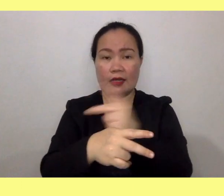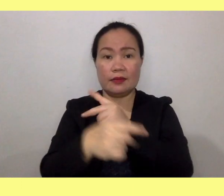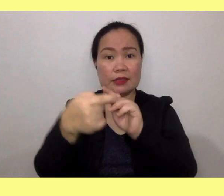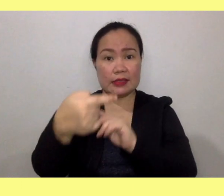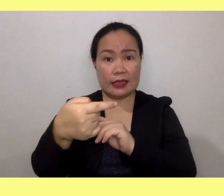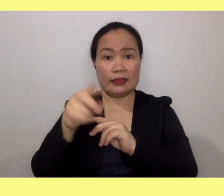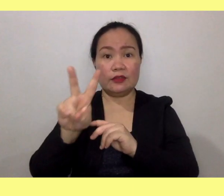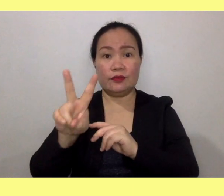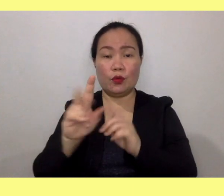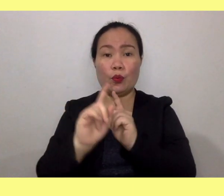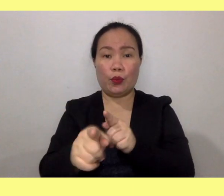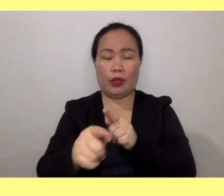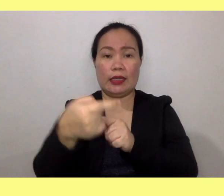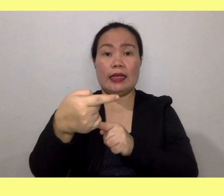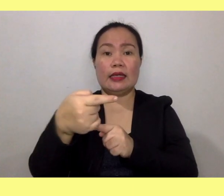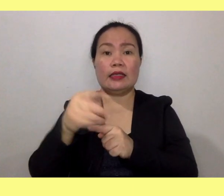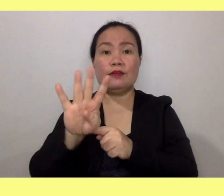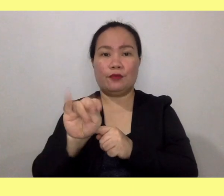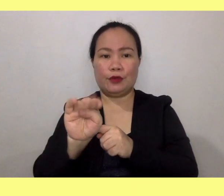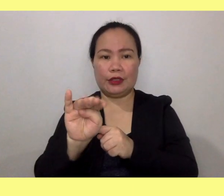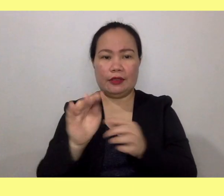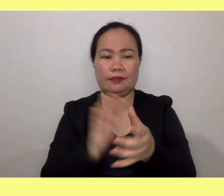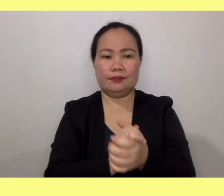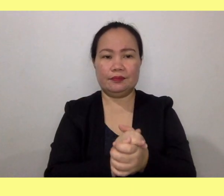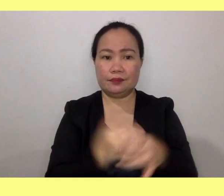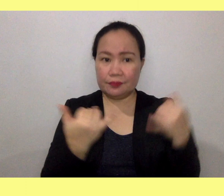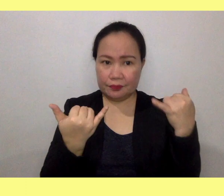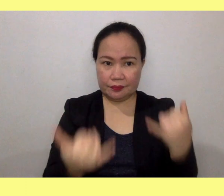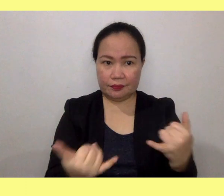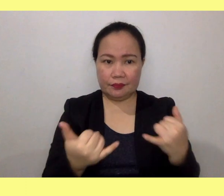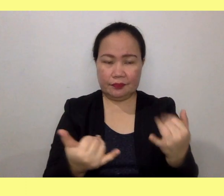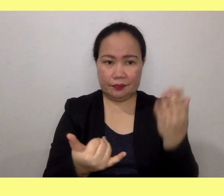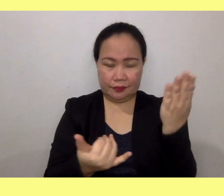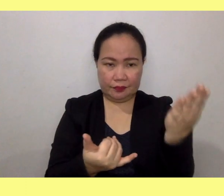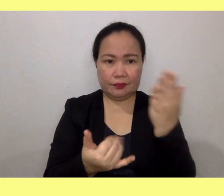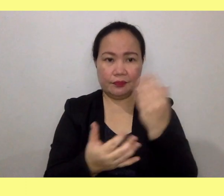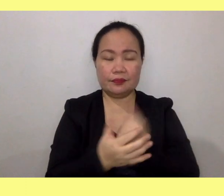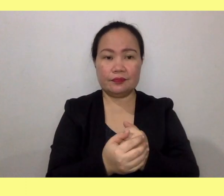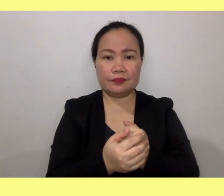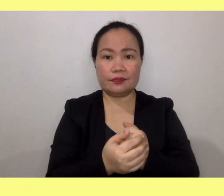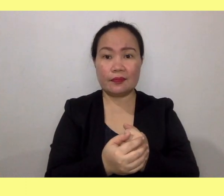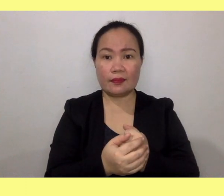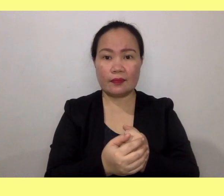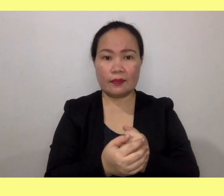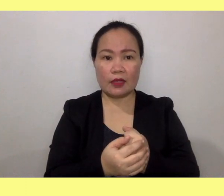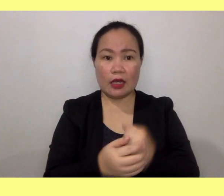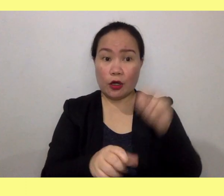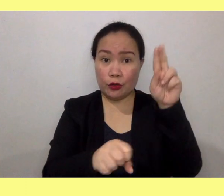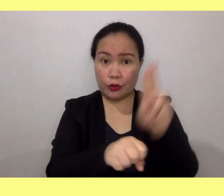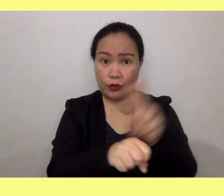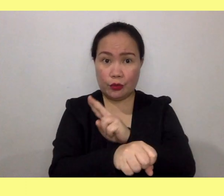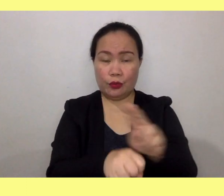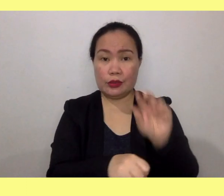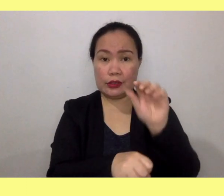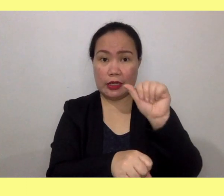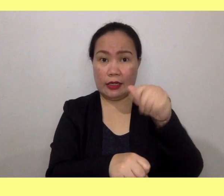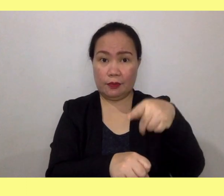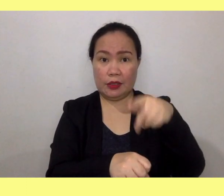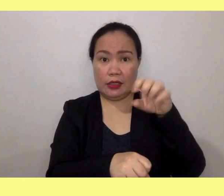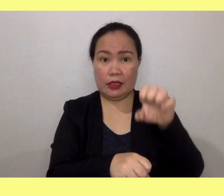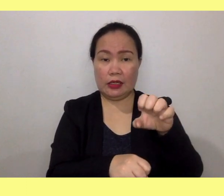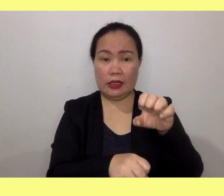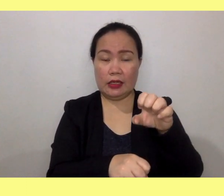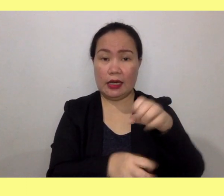that is negative 14. Now, so from here, you're going to use APE.